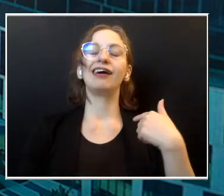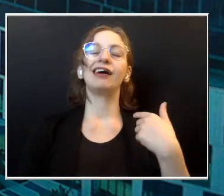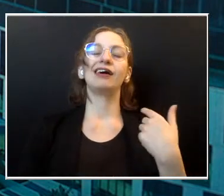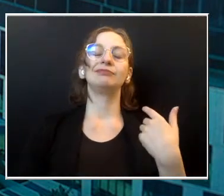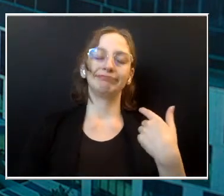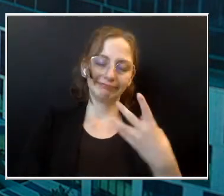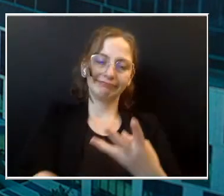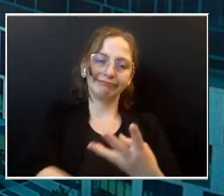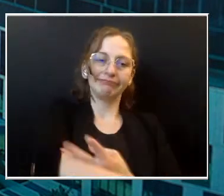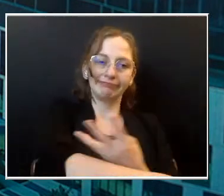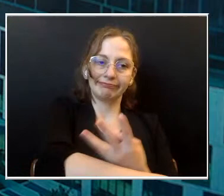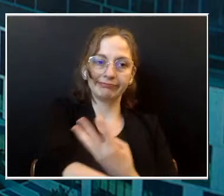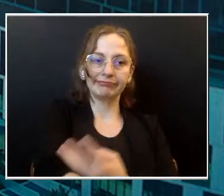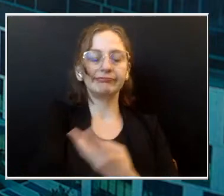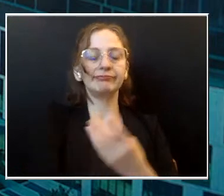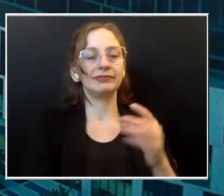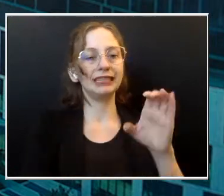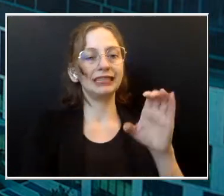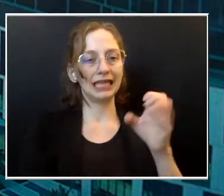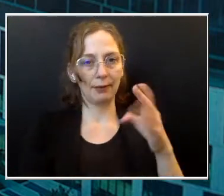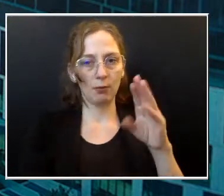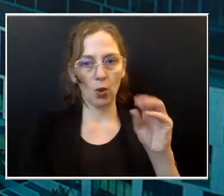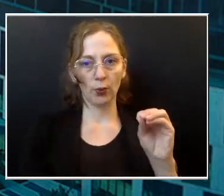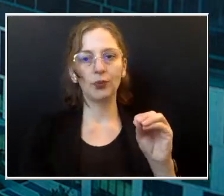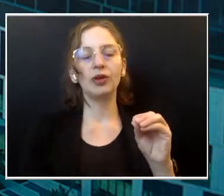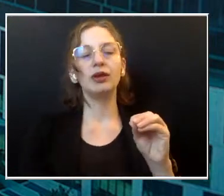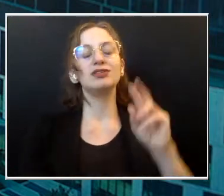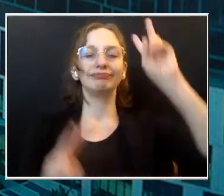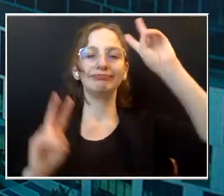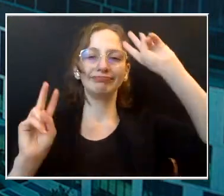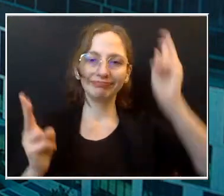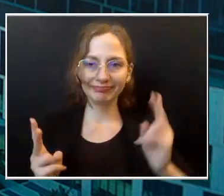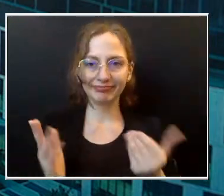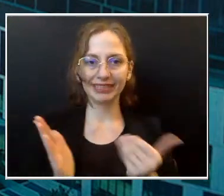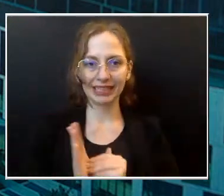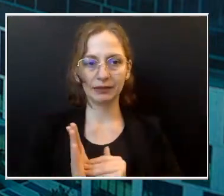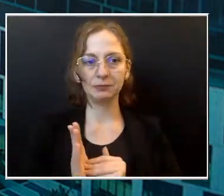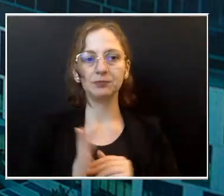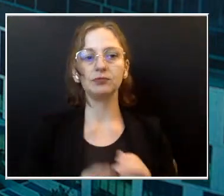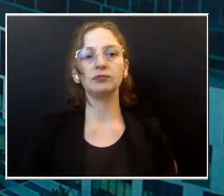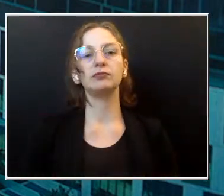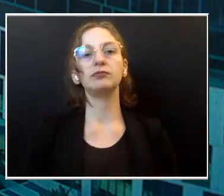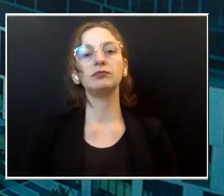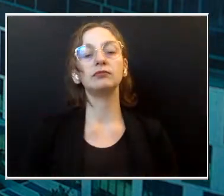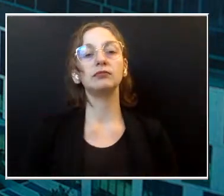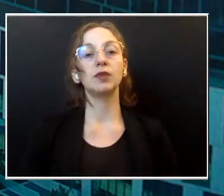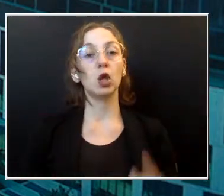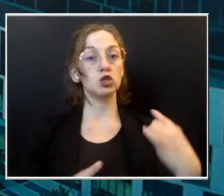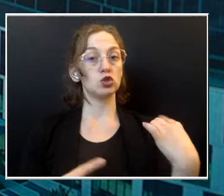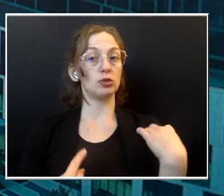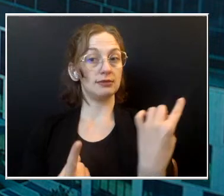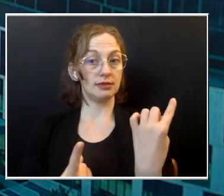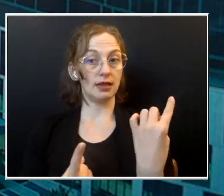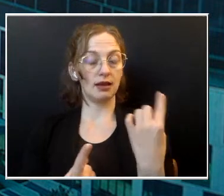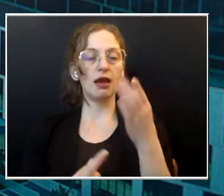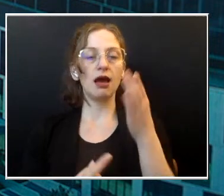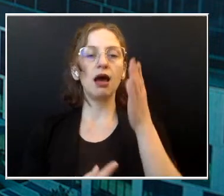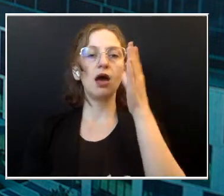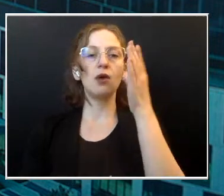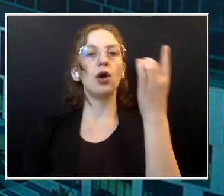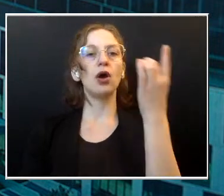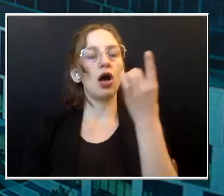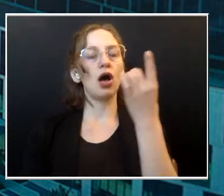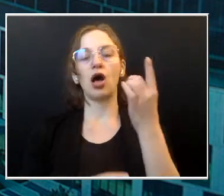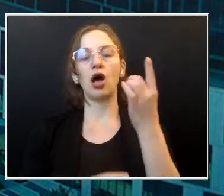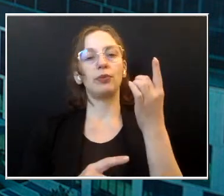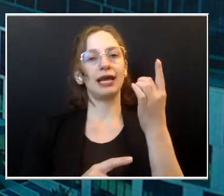that I lost my hair the second time. So since then, I will always be on treatment or go to comfort care when I can't take the treatment